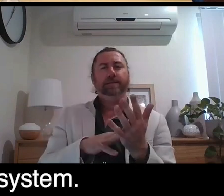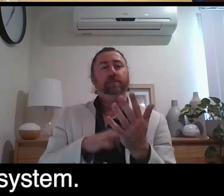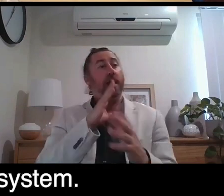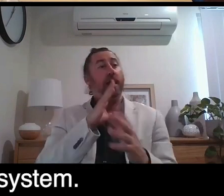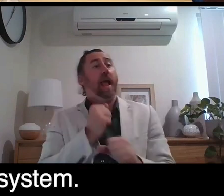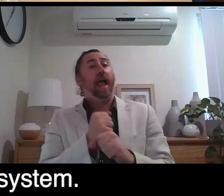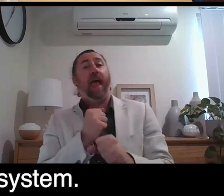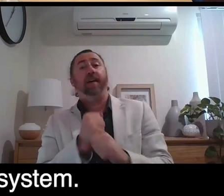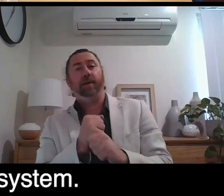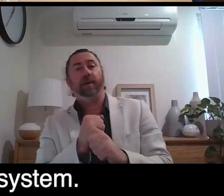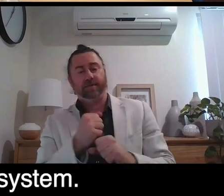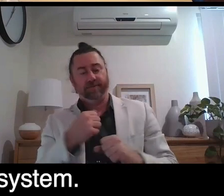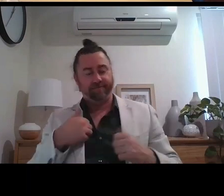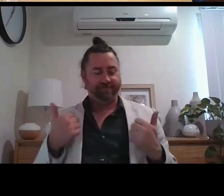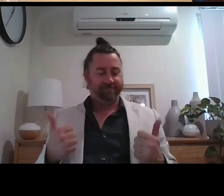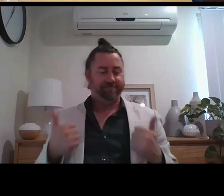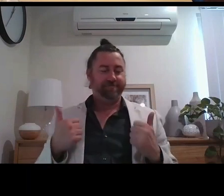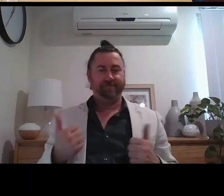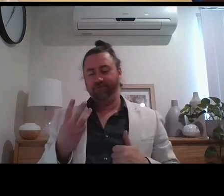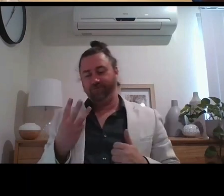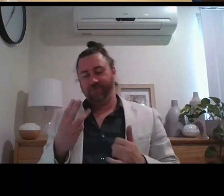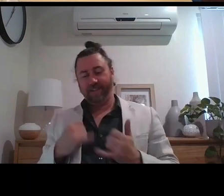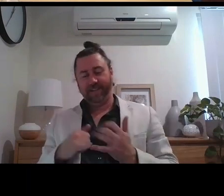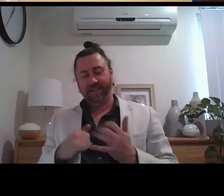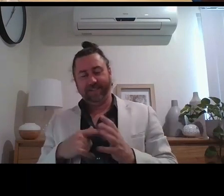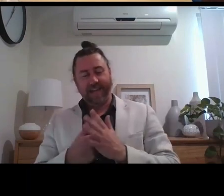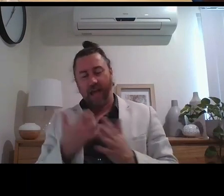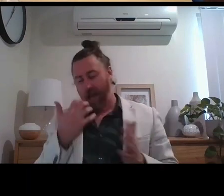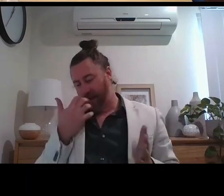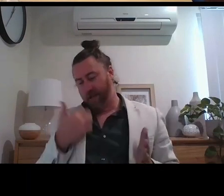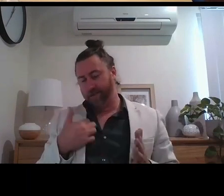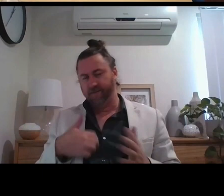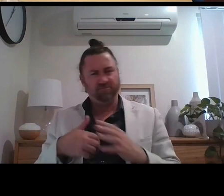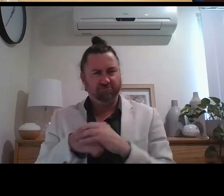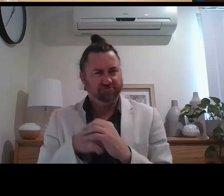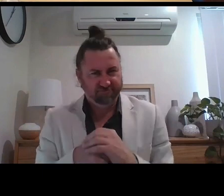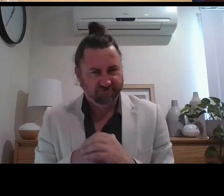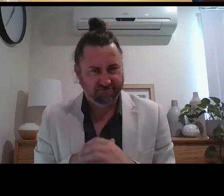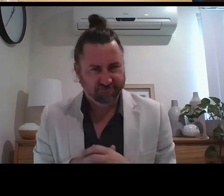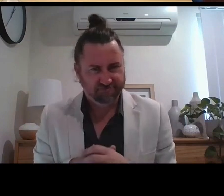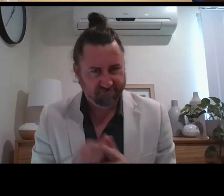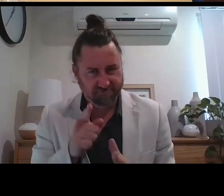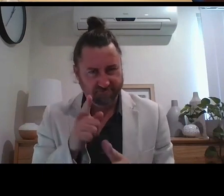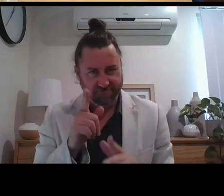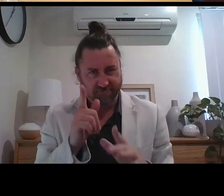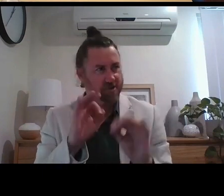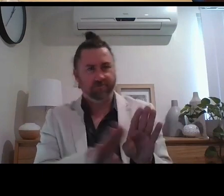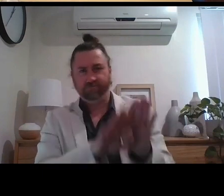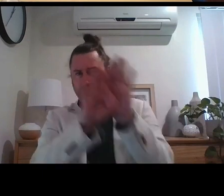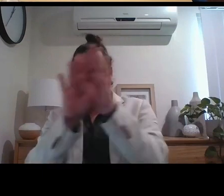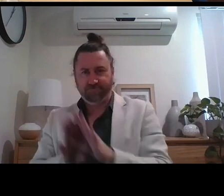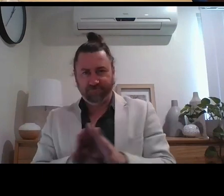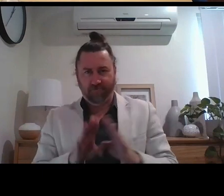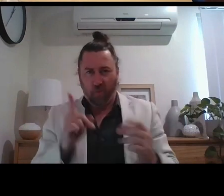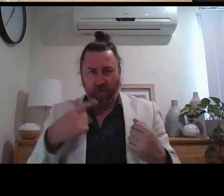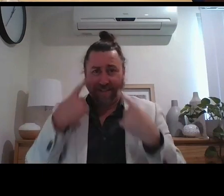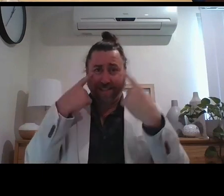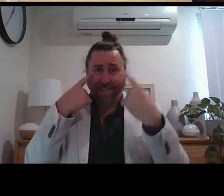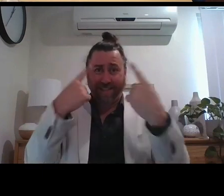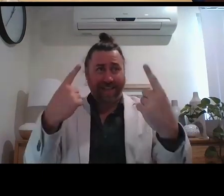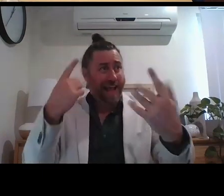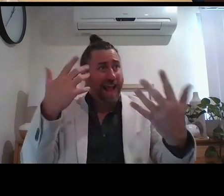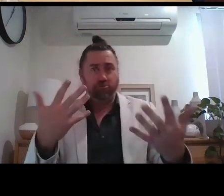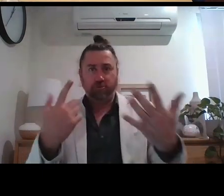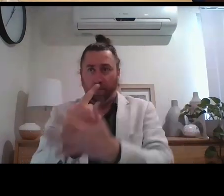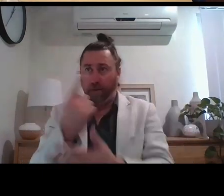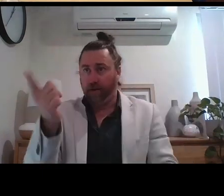a 3-star system. I think it's completely inconsistent with the evidence that's out there. So at the moment, the